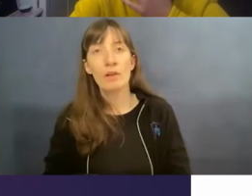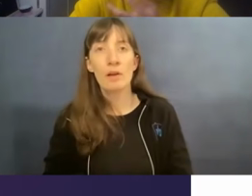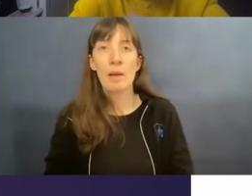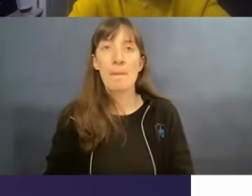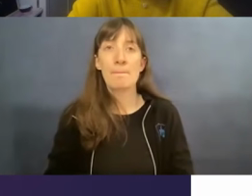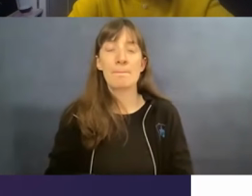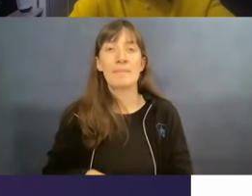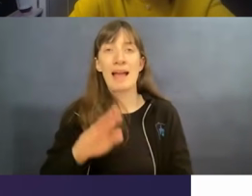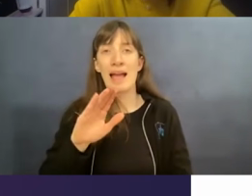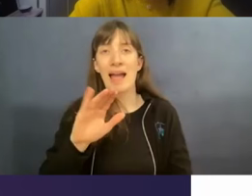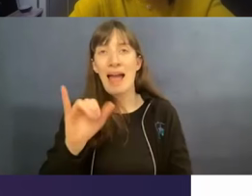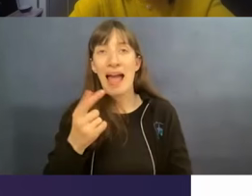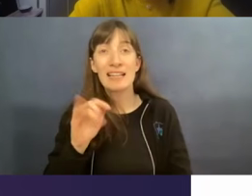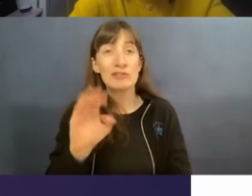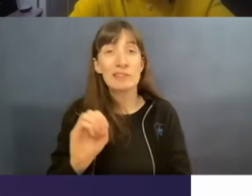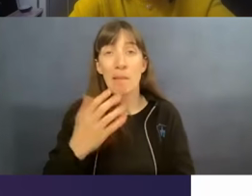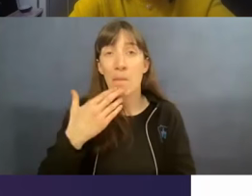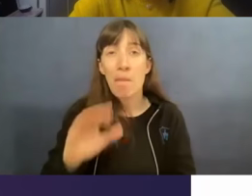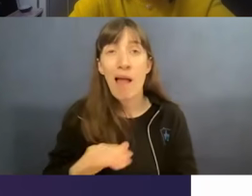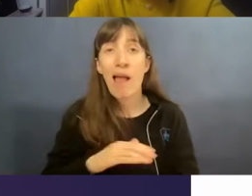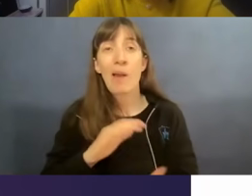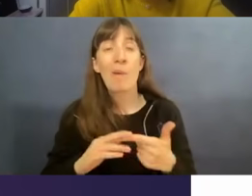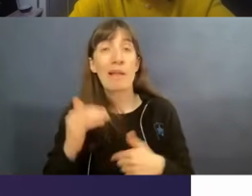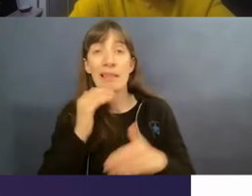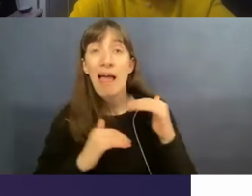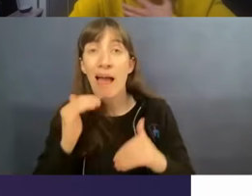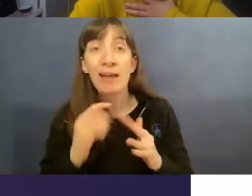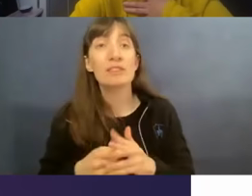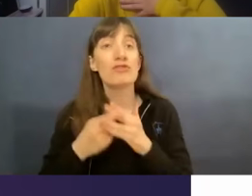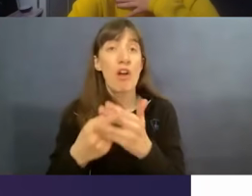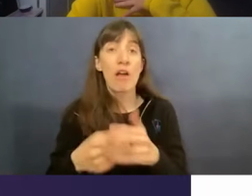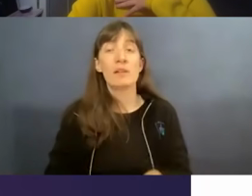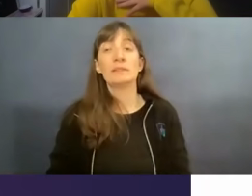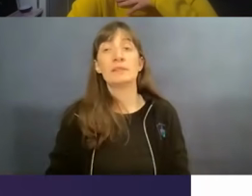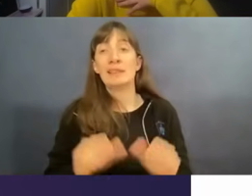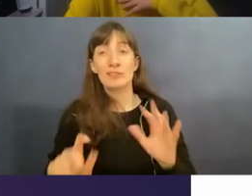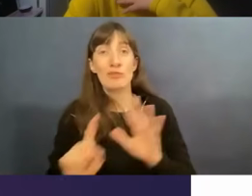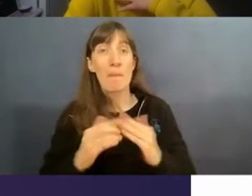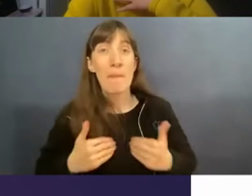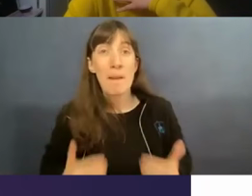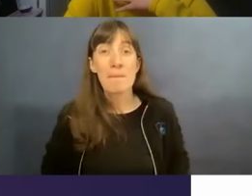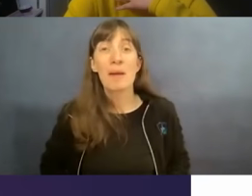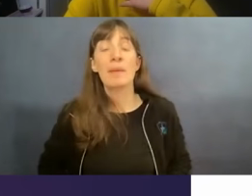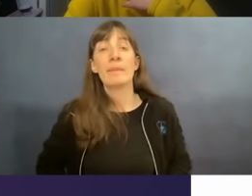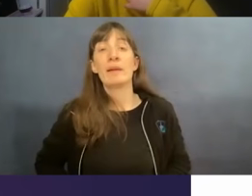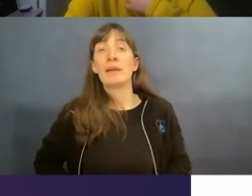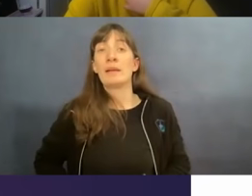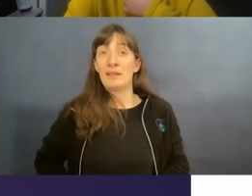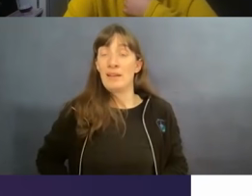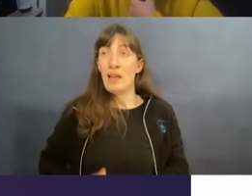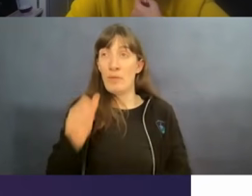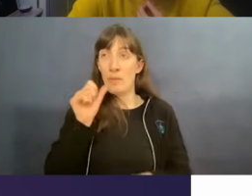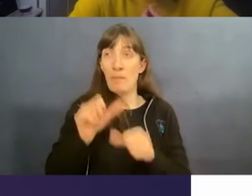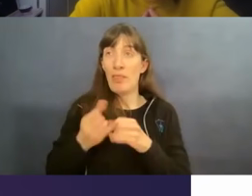hygiene. There's mention of like lying. And so it can show up in their bodies in terms of last time I felt this way and